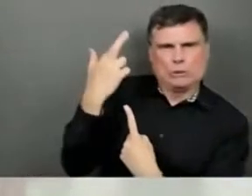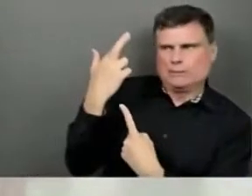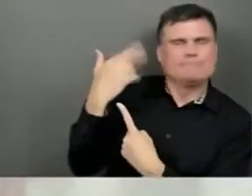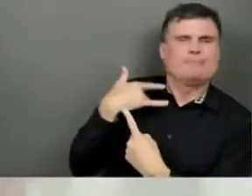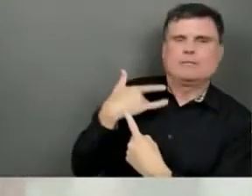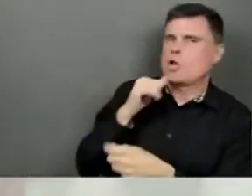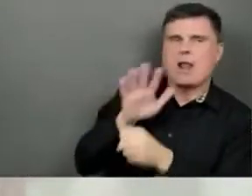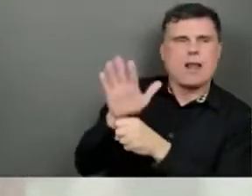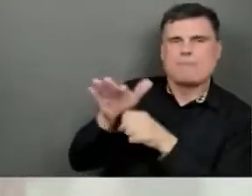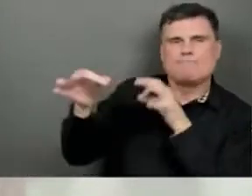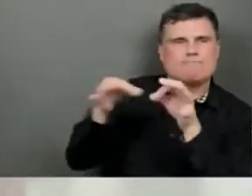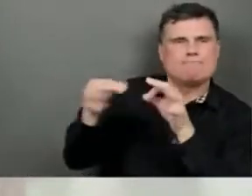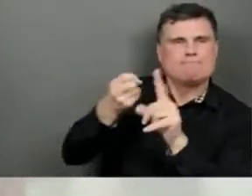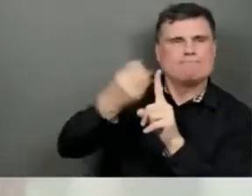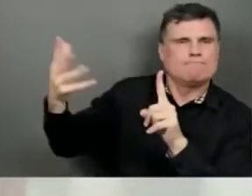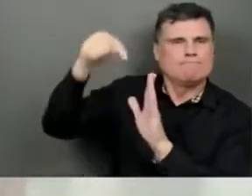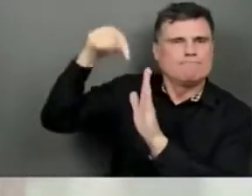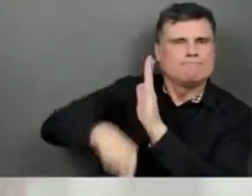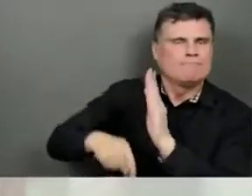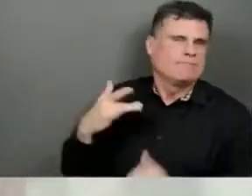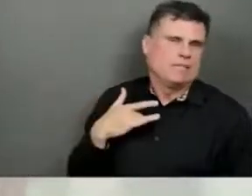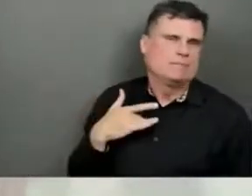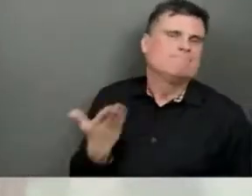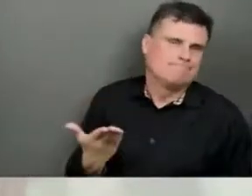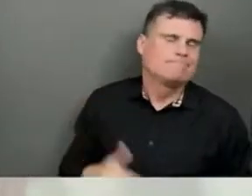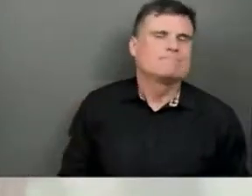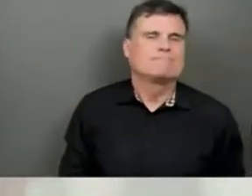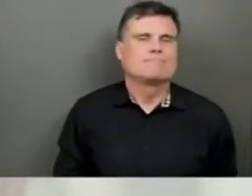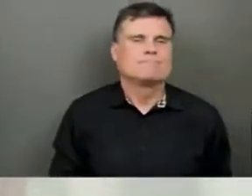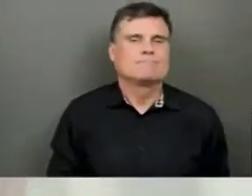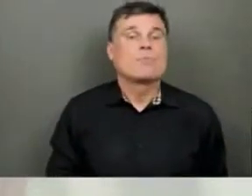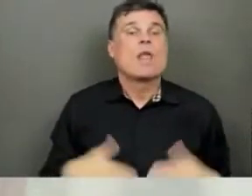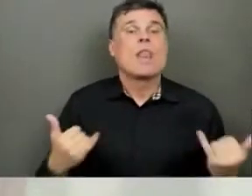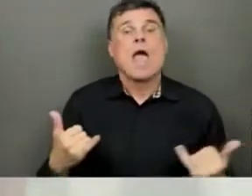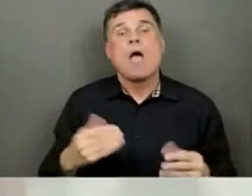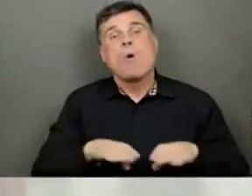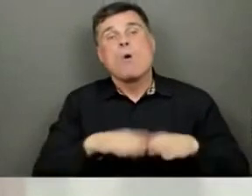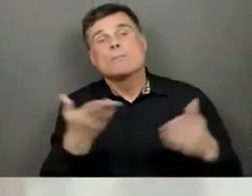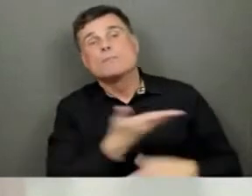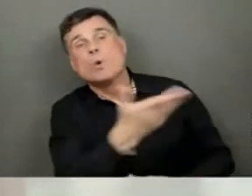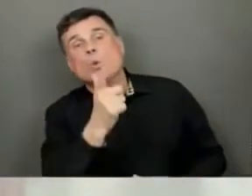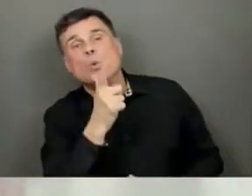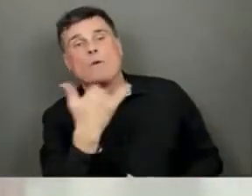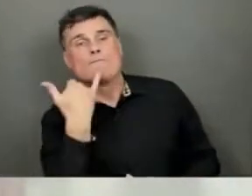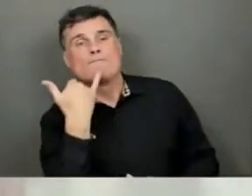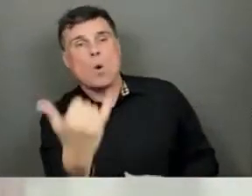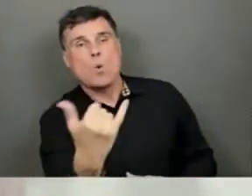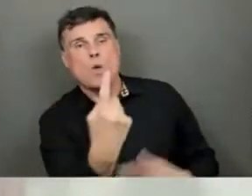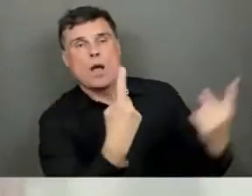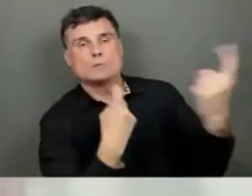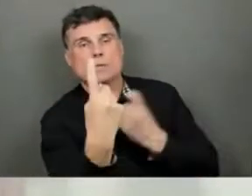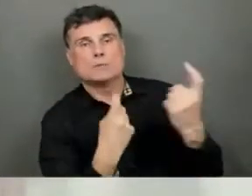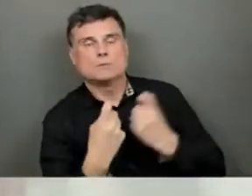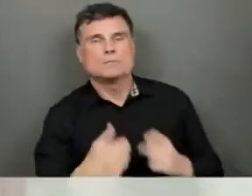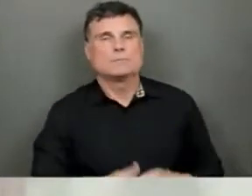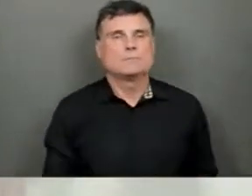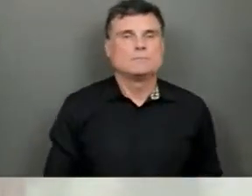Okay, the next question will go to the phones. Our first caller on the phone is Richard Sussman, the Williams. Please go